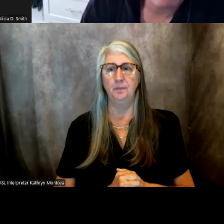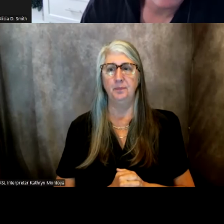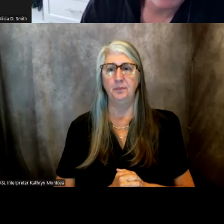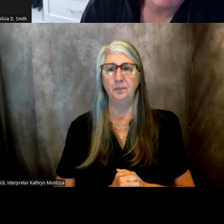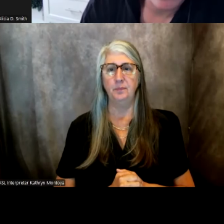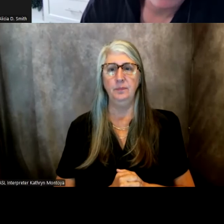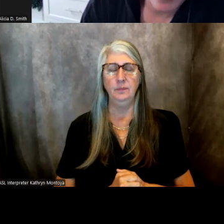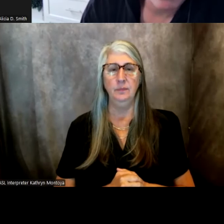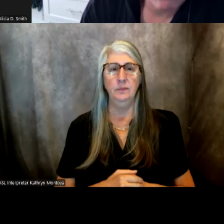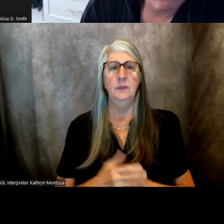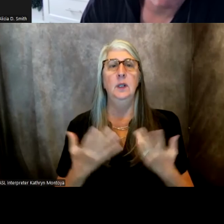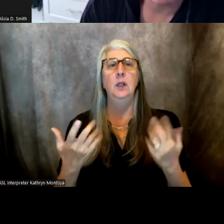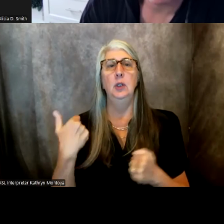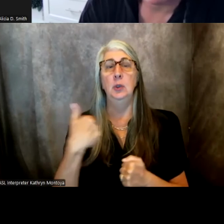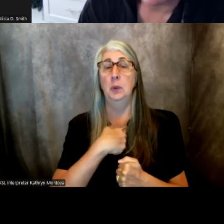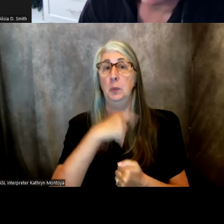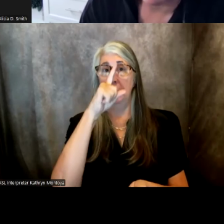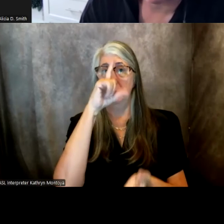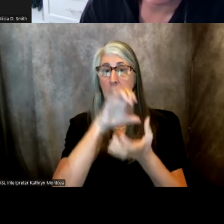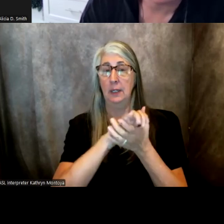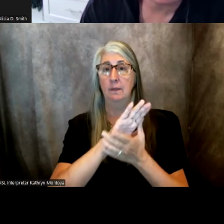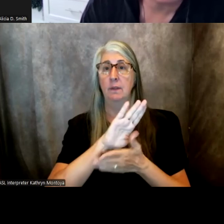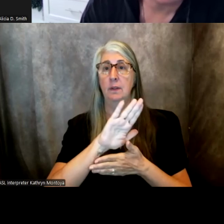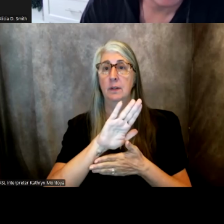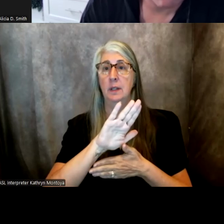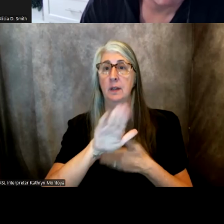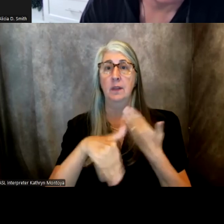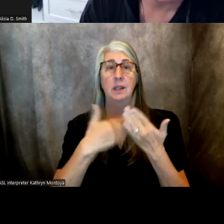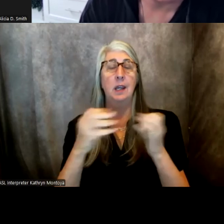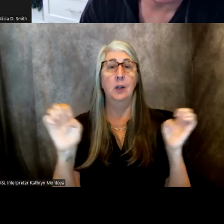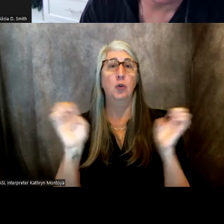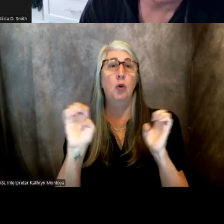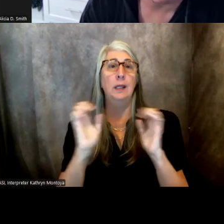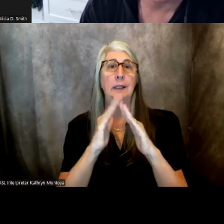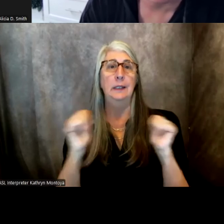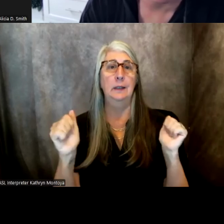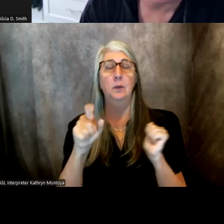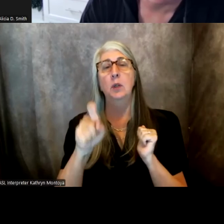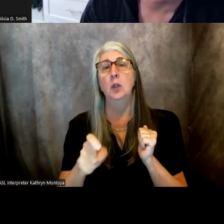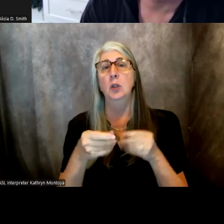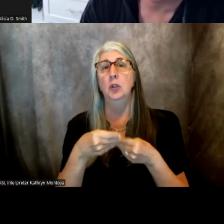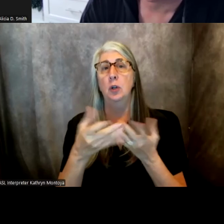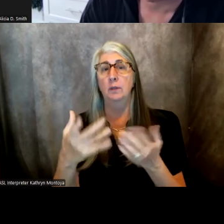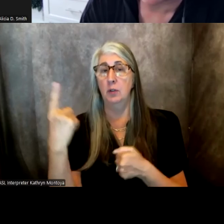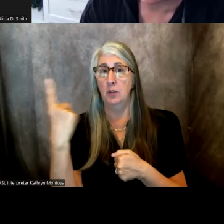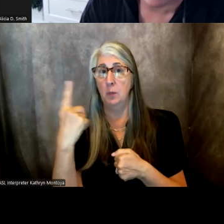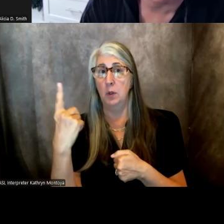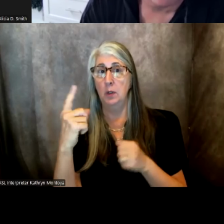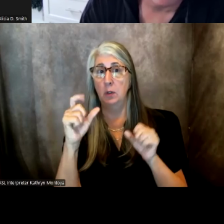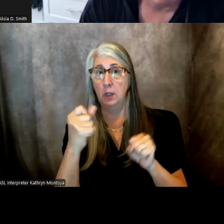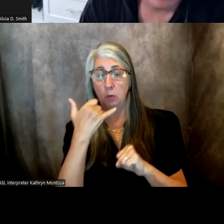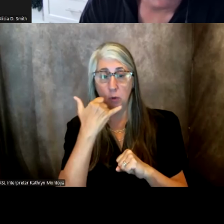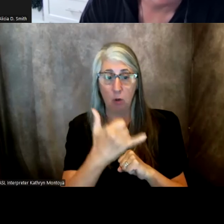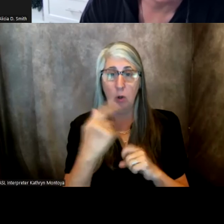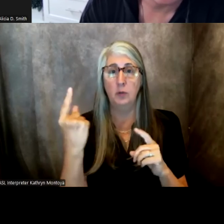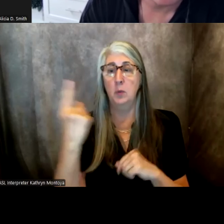So what we believe is that the entire crisis system should offer not only someone to call, someone to come, and a place to be